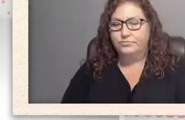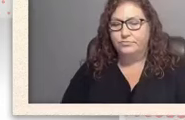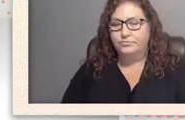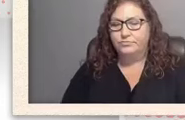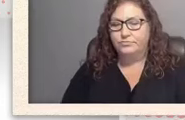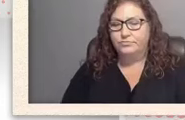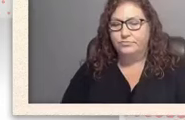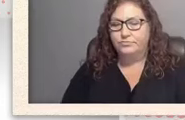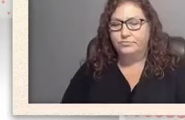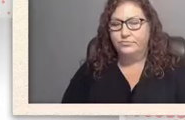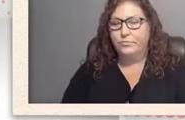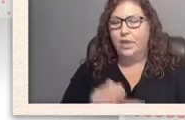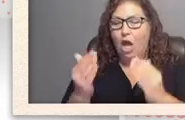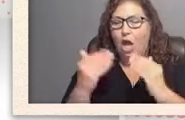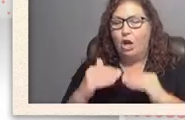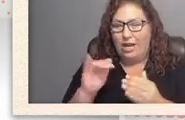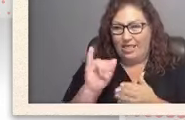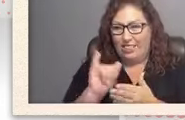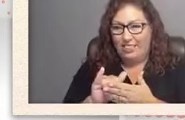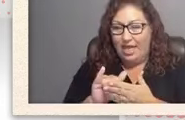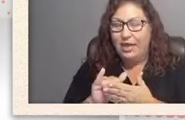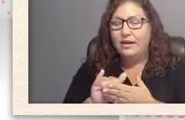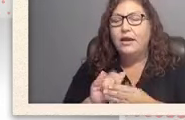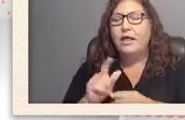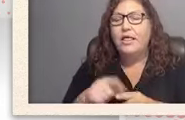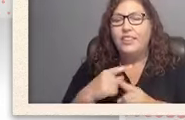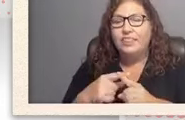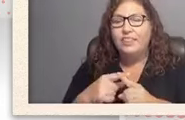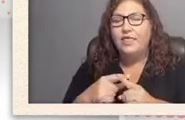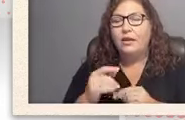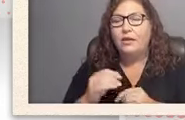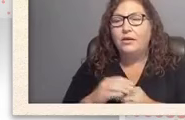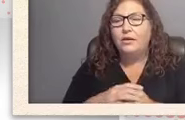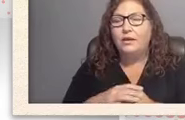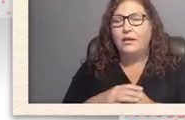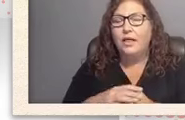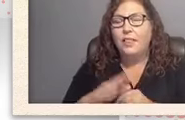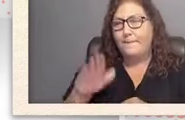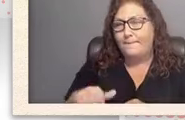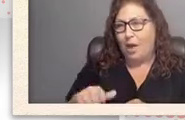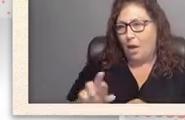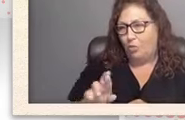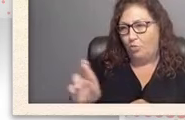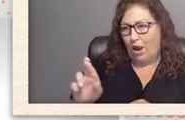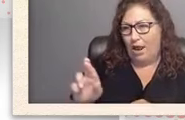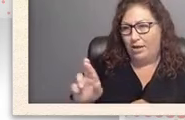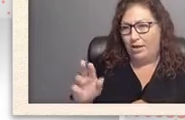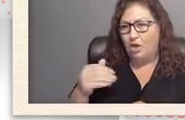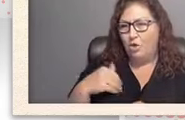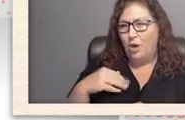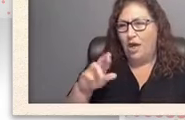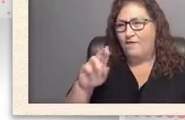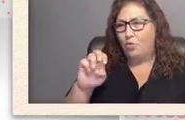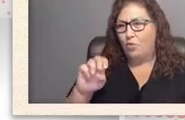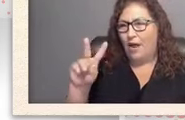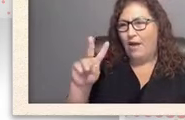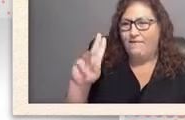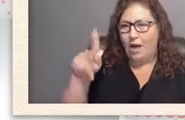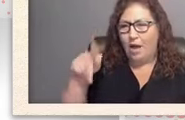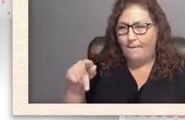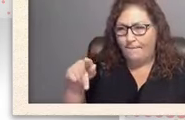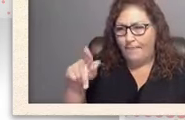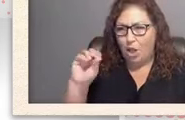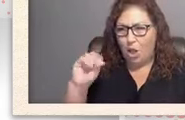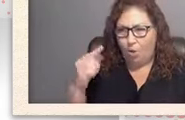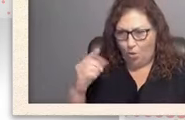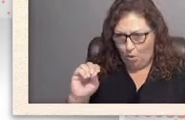Right underneath that, and then the bottom right, you have the Rev Up logo,